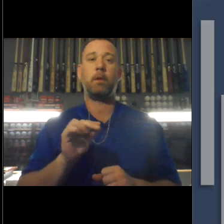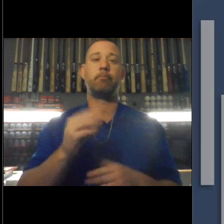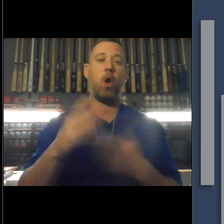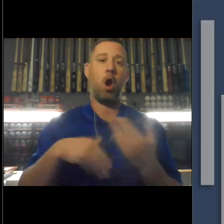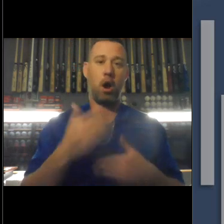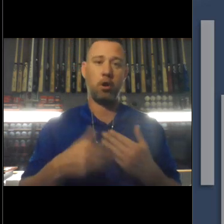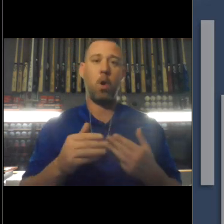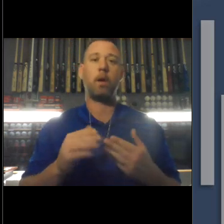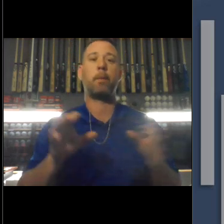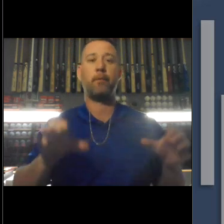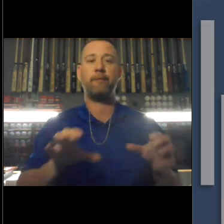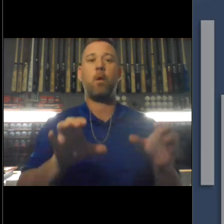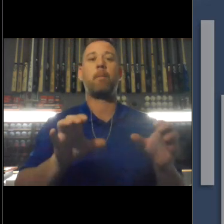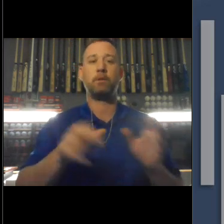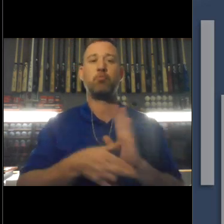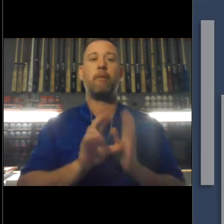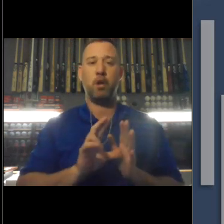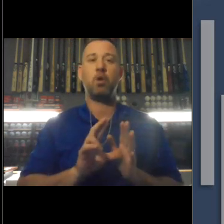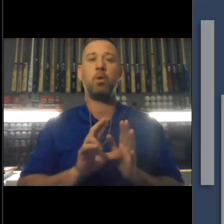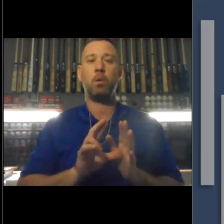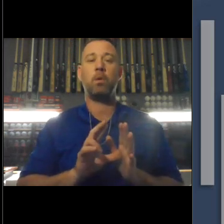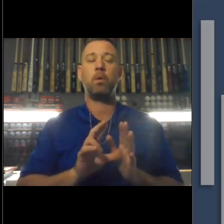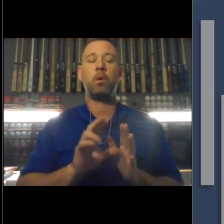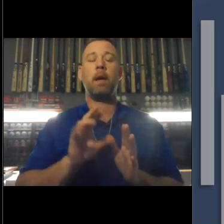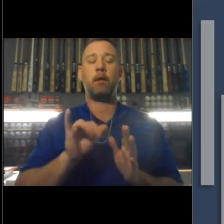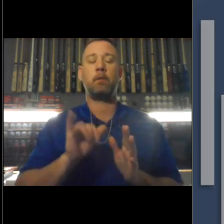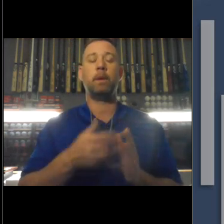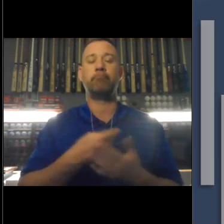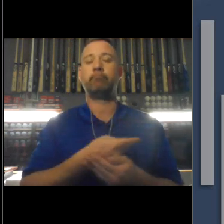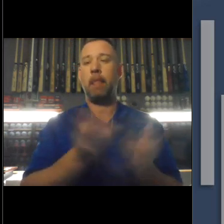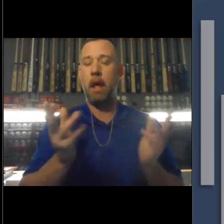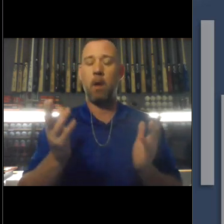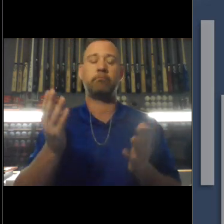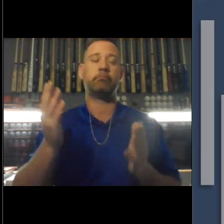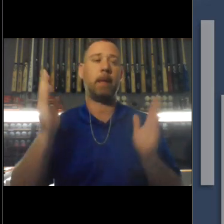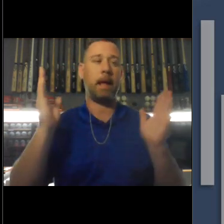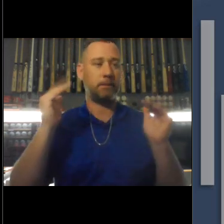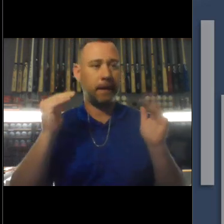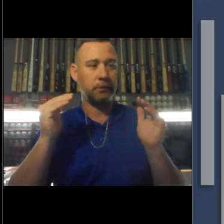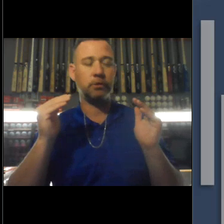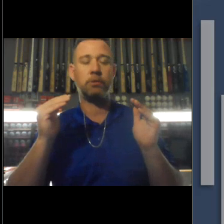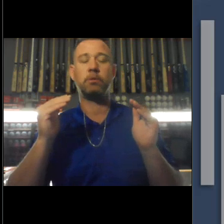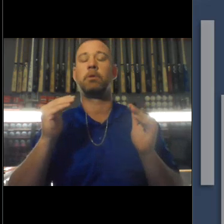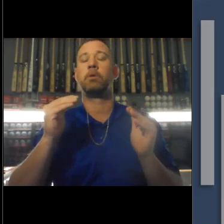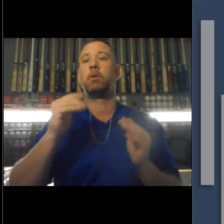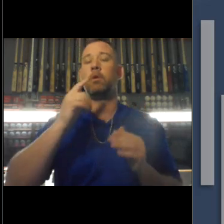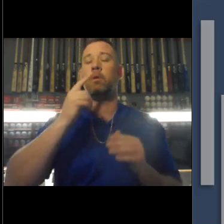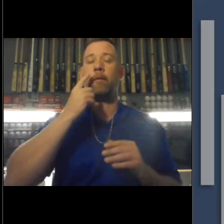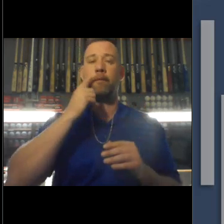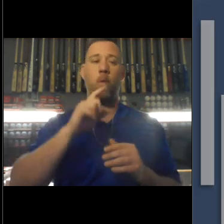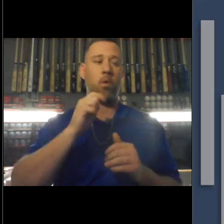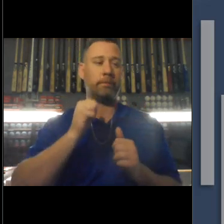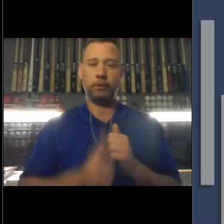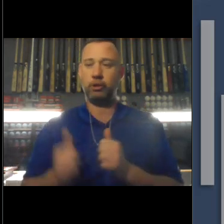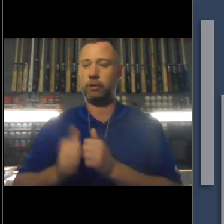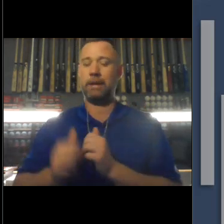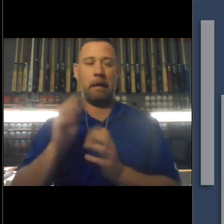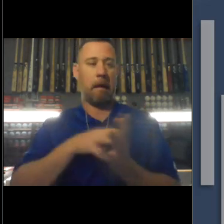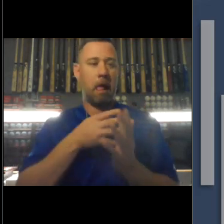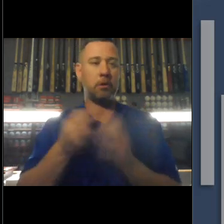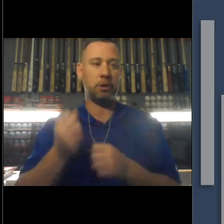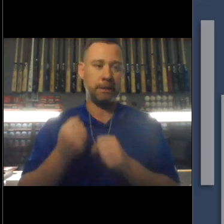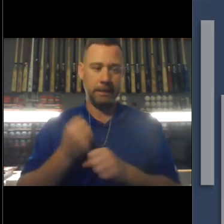ongoing performance review. And we also lay out expectations every first of the calendar year, expectations with all